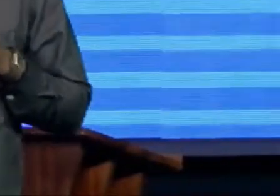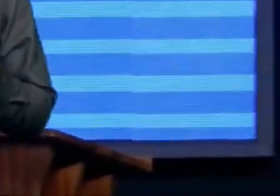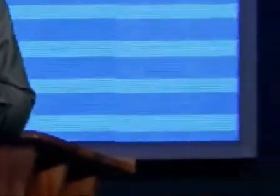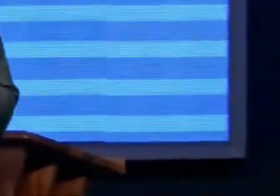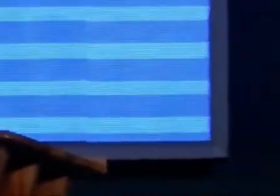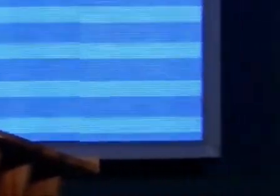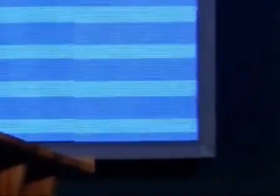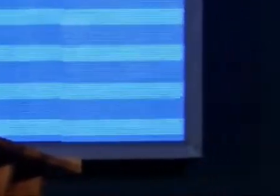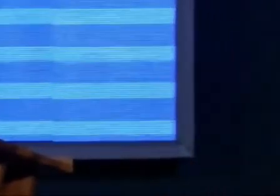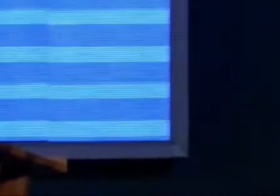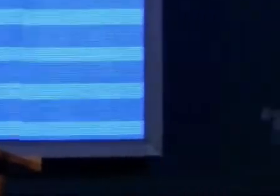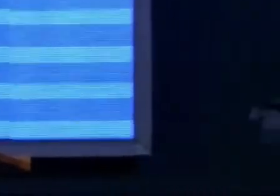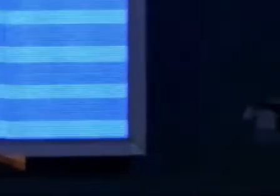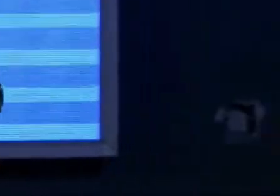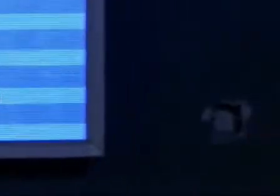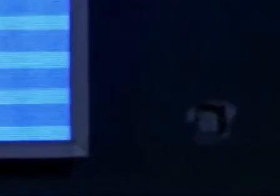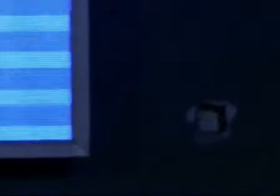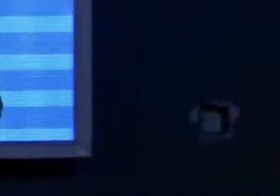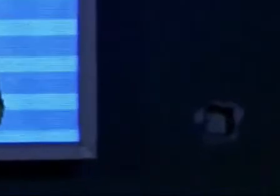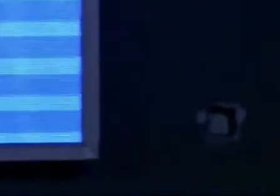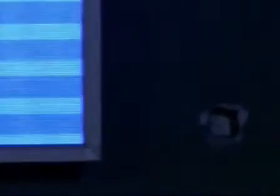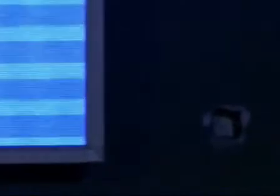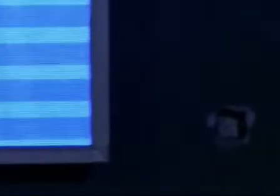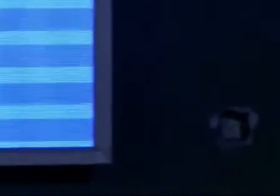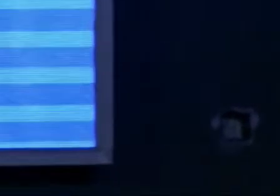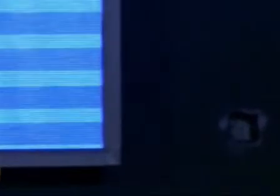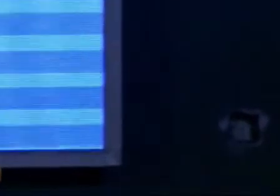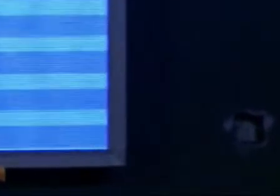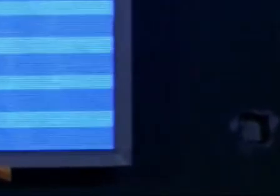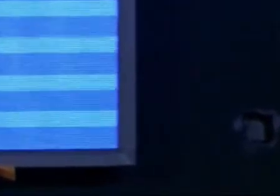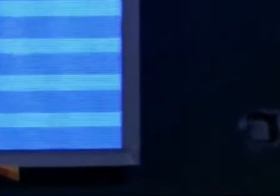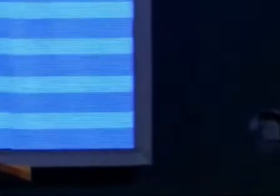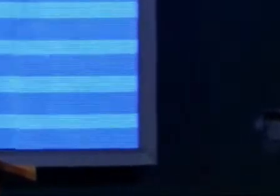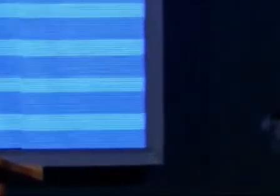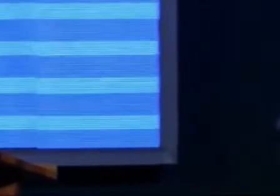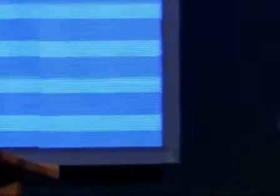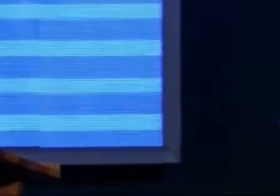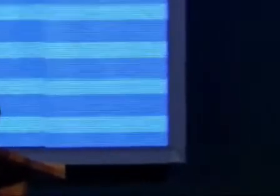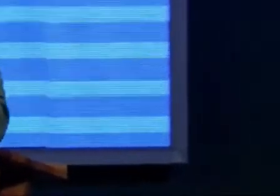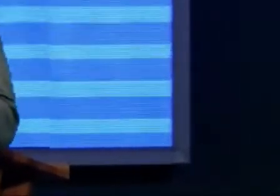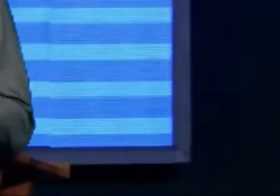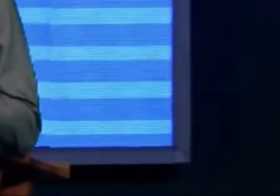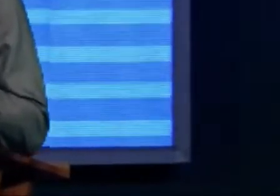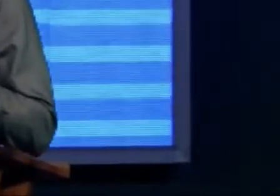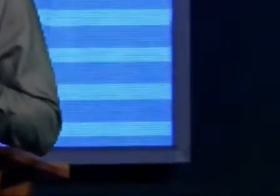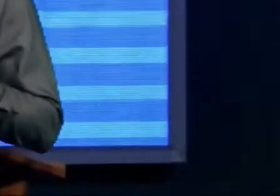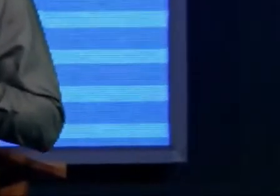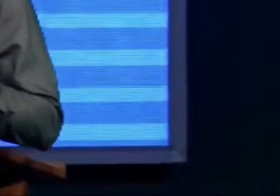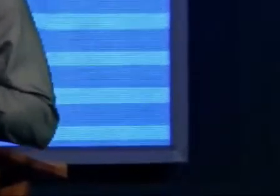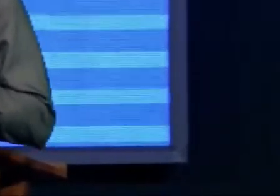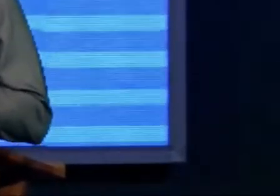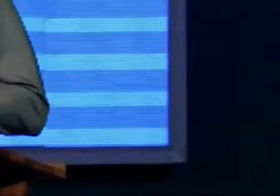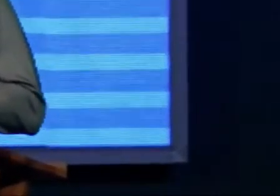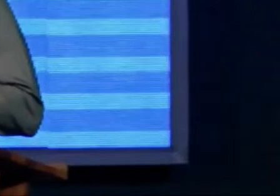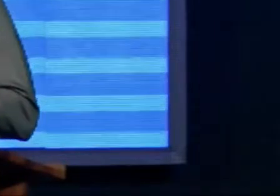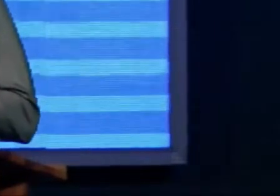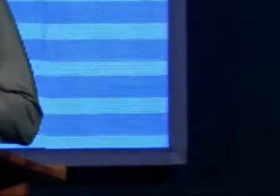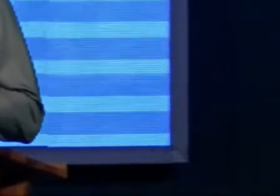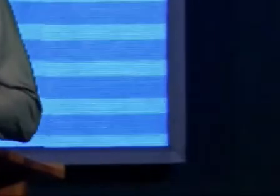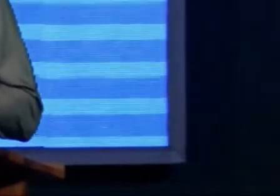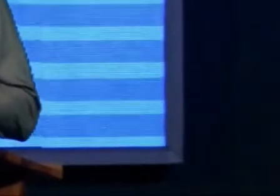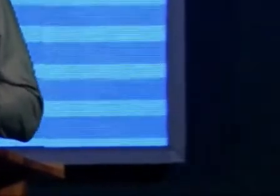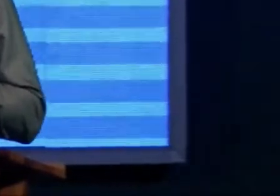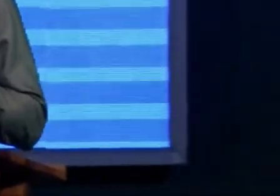persevere enough and not give up. Because every dream would finally give way to a persistent dreamer.